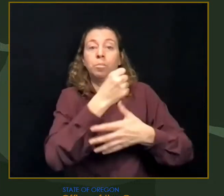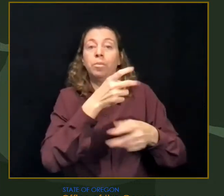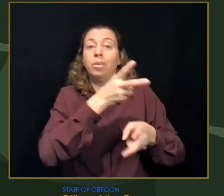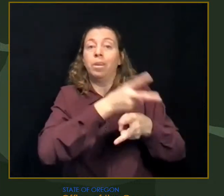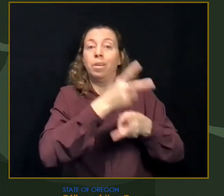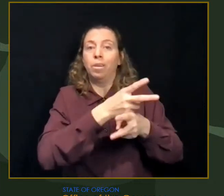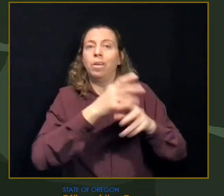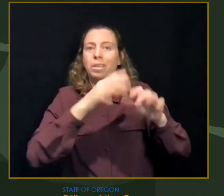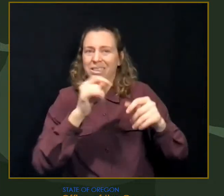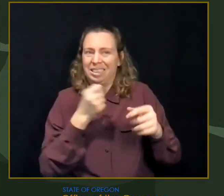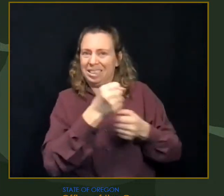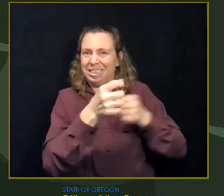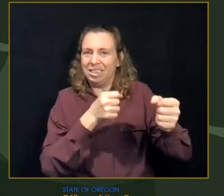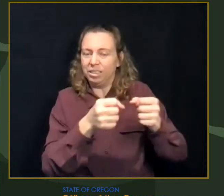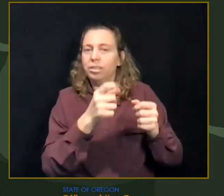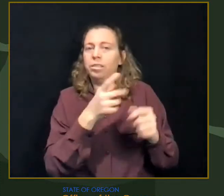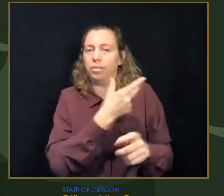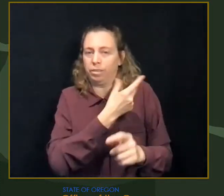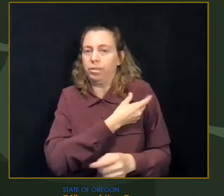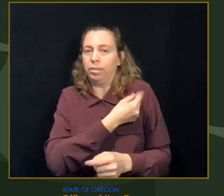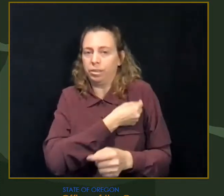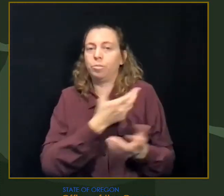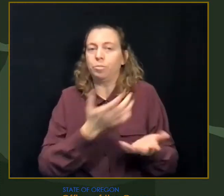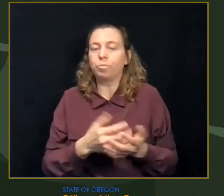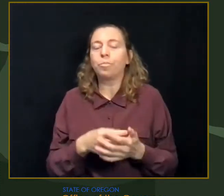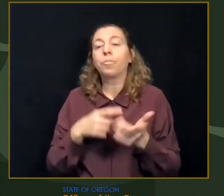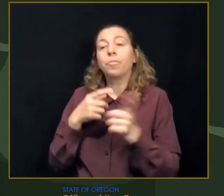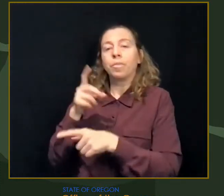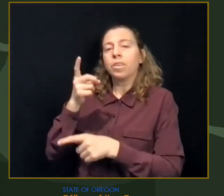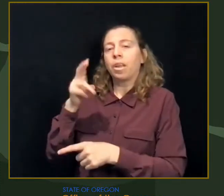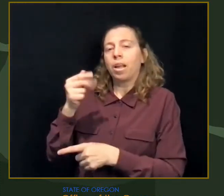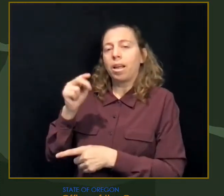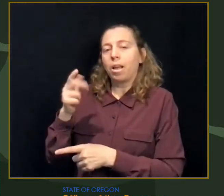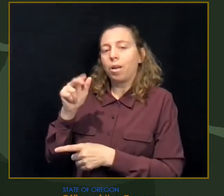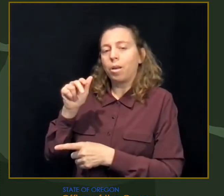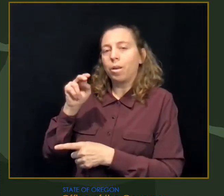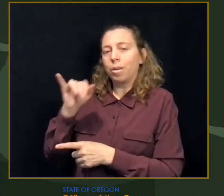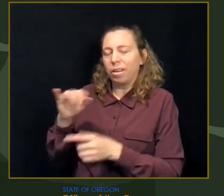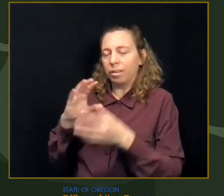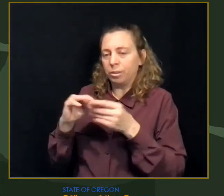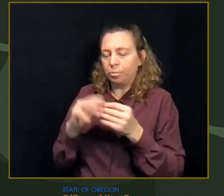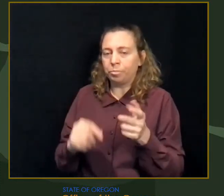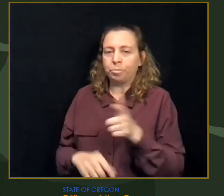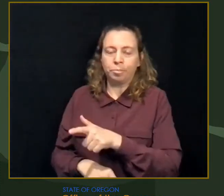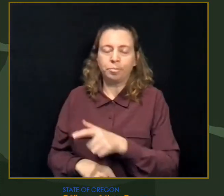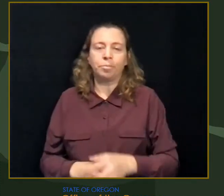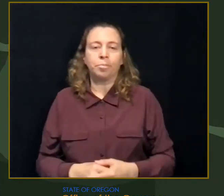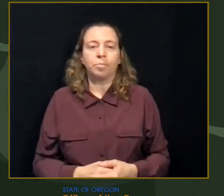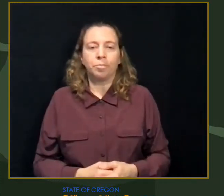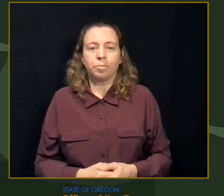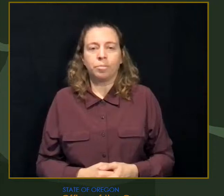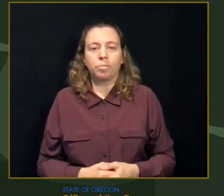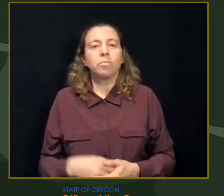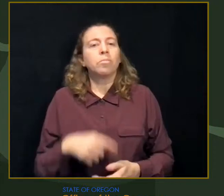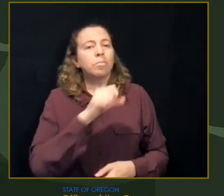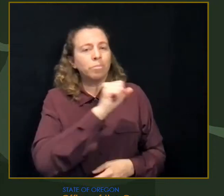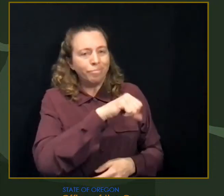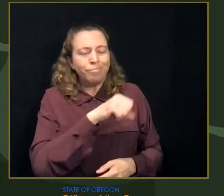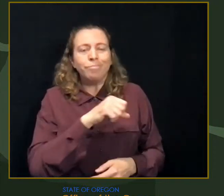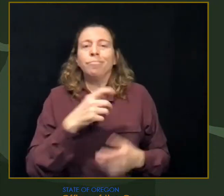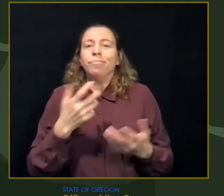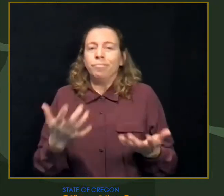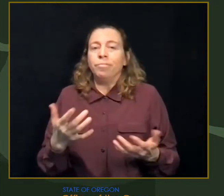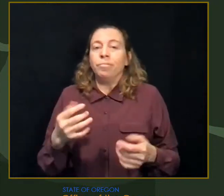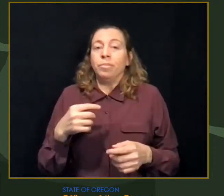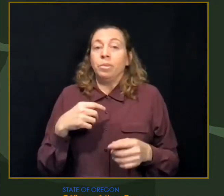Thank you, Dr. Seidlinger, and thank you for the question. Yes, we are getting closer and closer to a broader distribution of